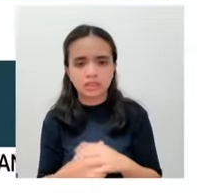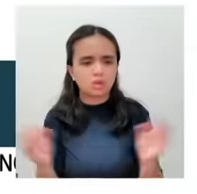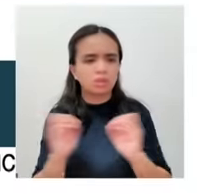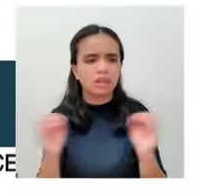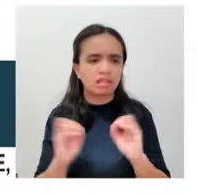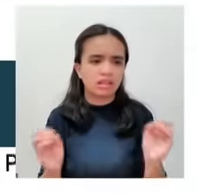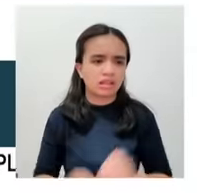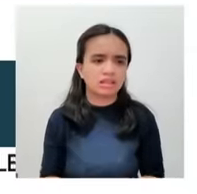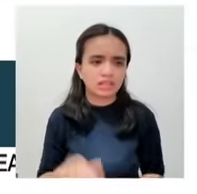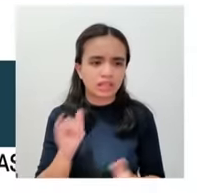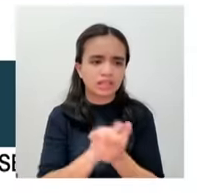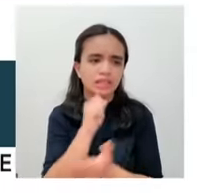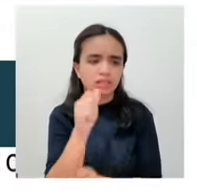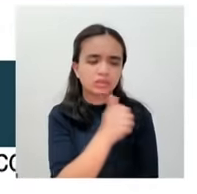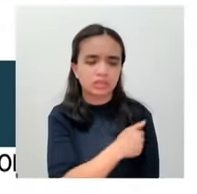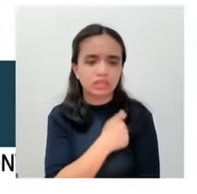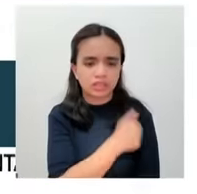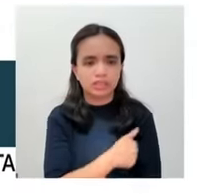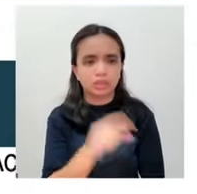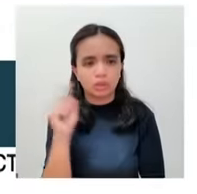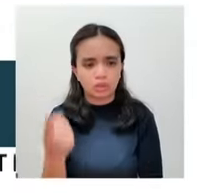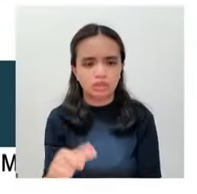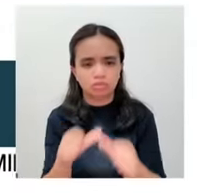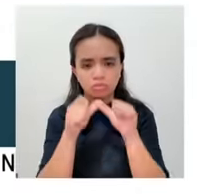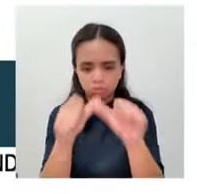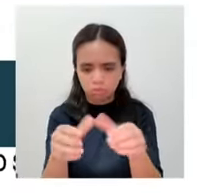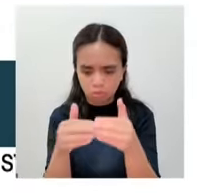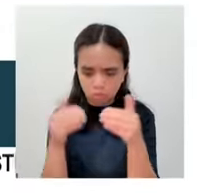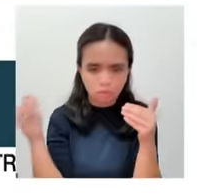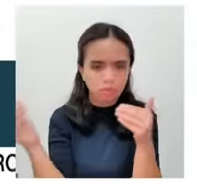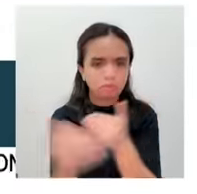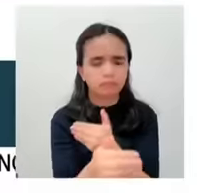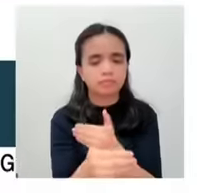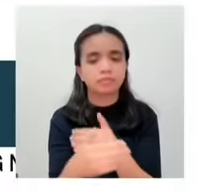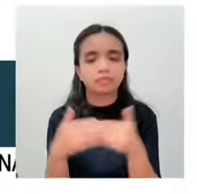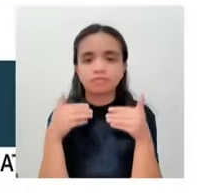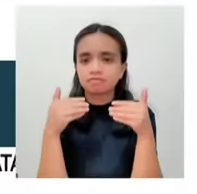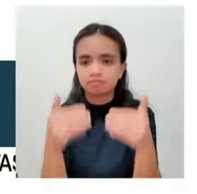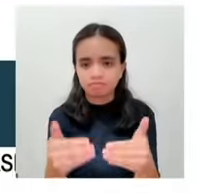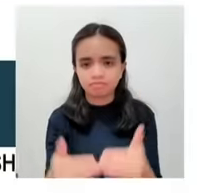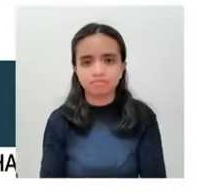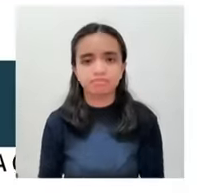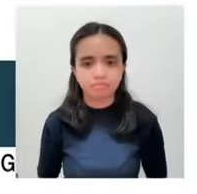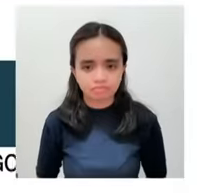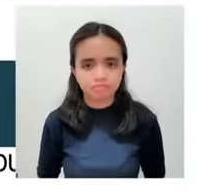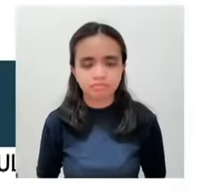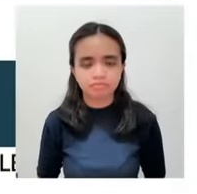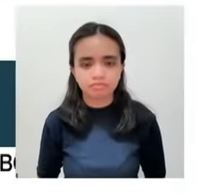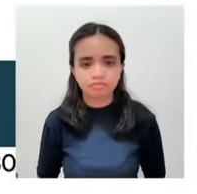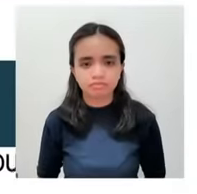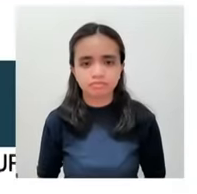ganun. She just went ahead, and what a fine example.